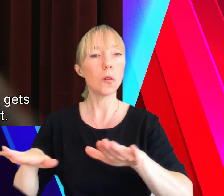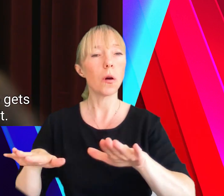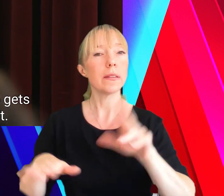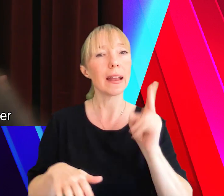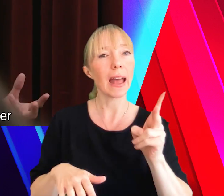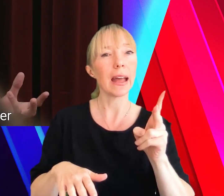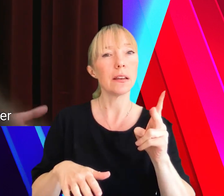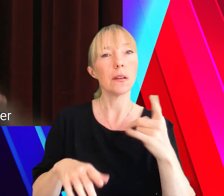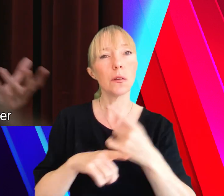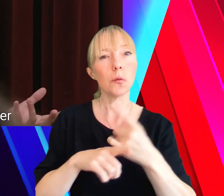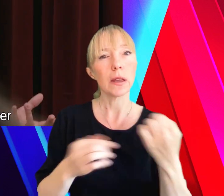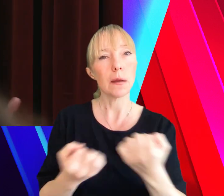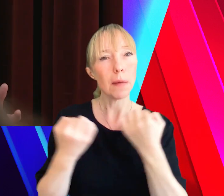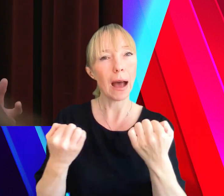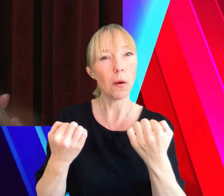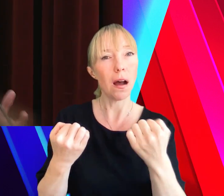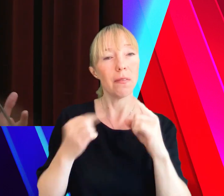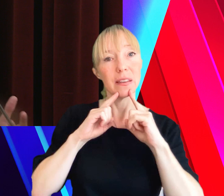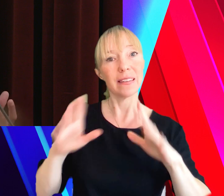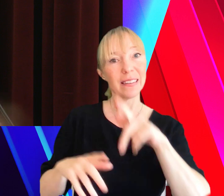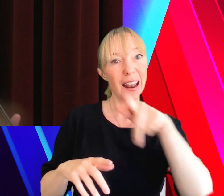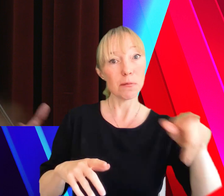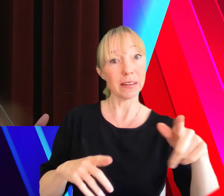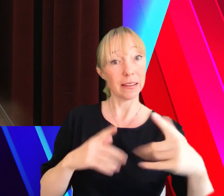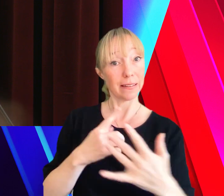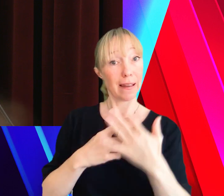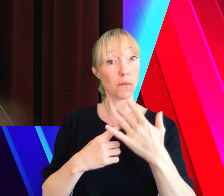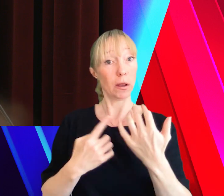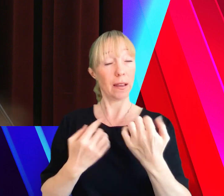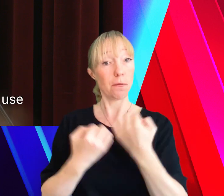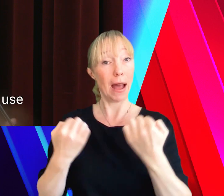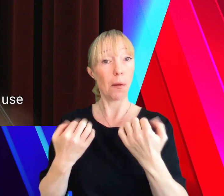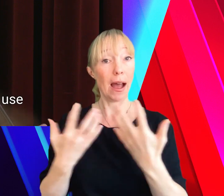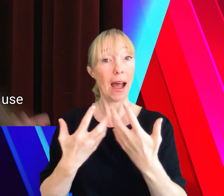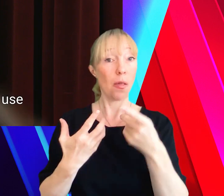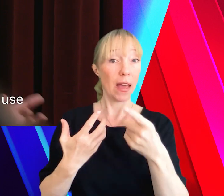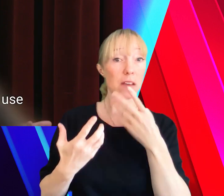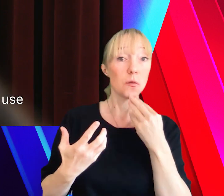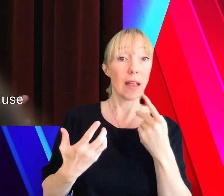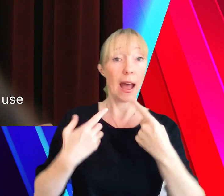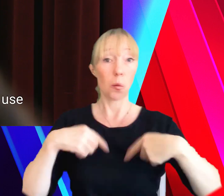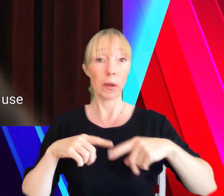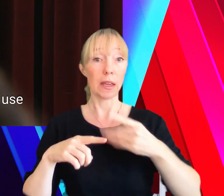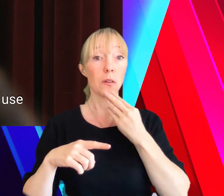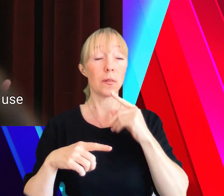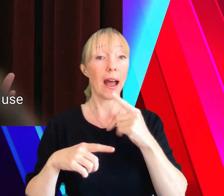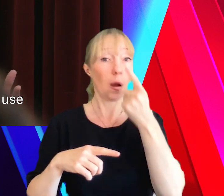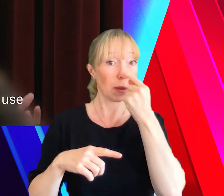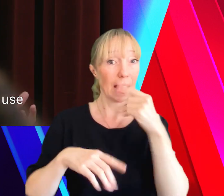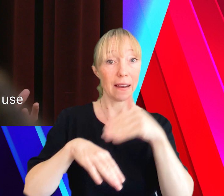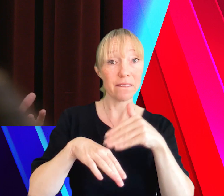isn't. And again, we were talking about power again with these celebrities have a power over us, and how they use that and how we let them use that is also something